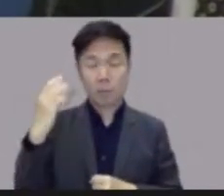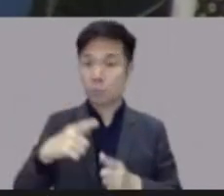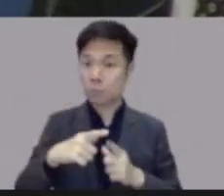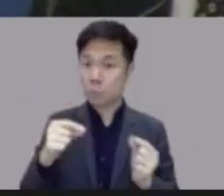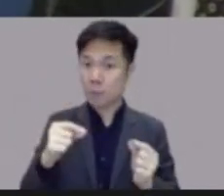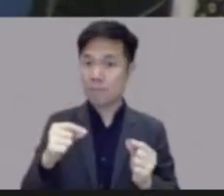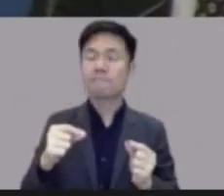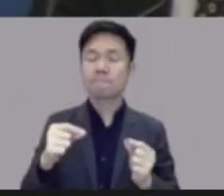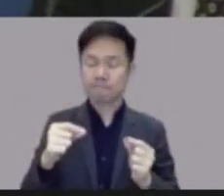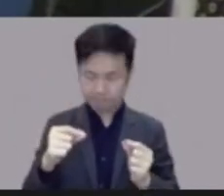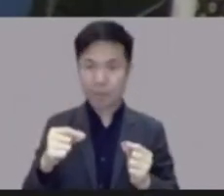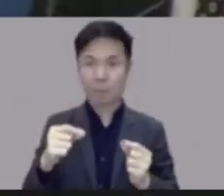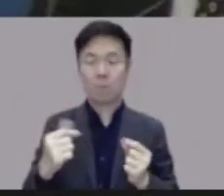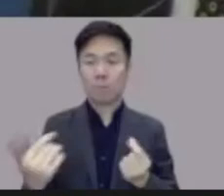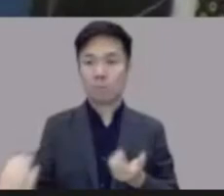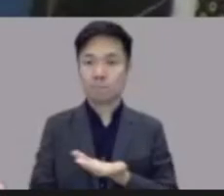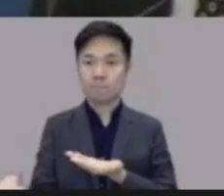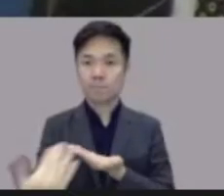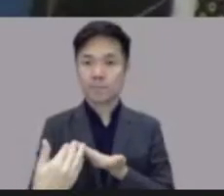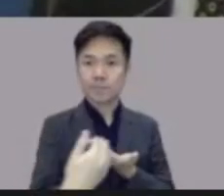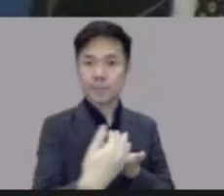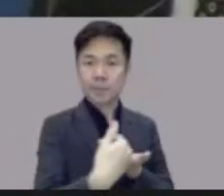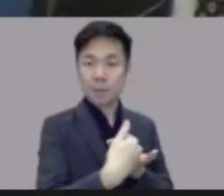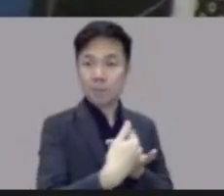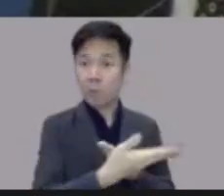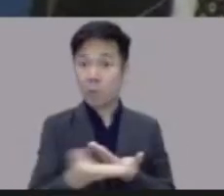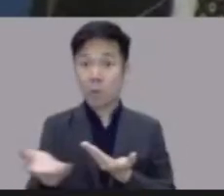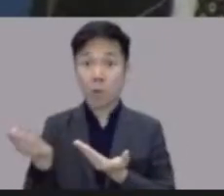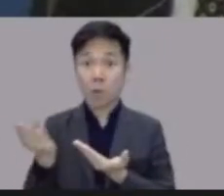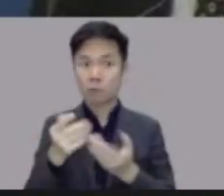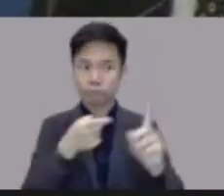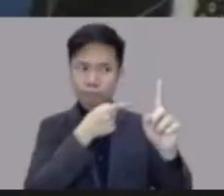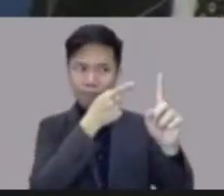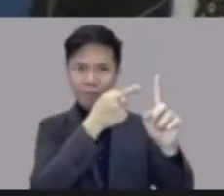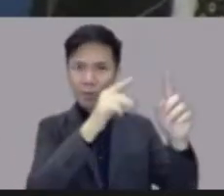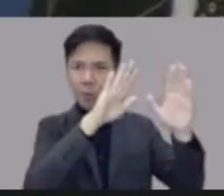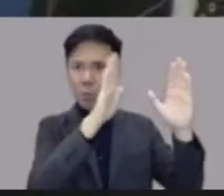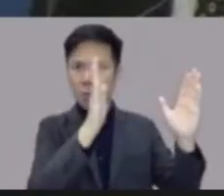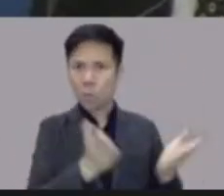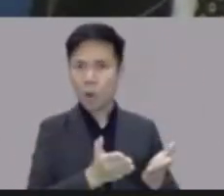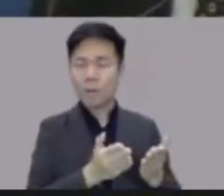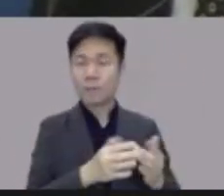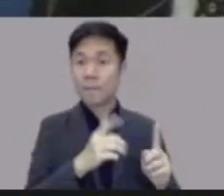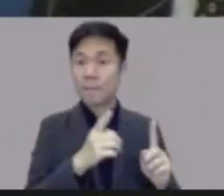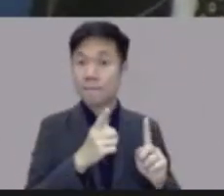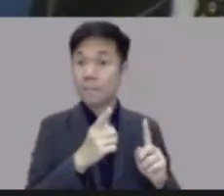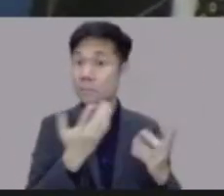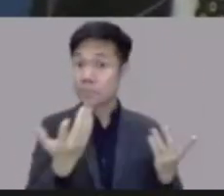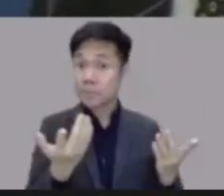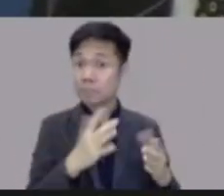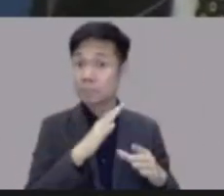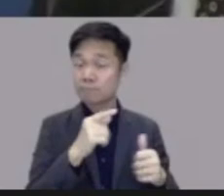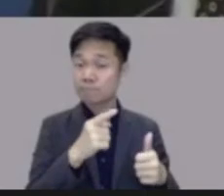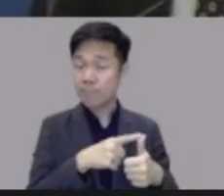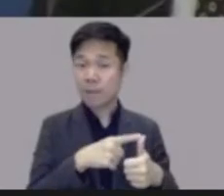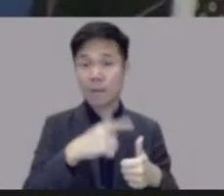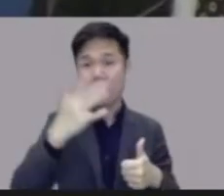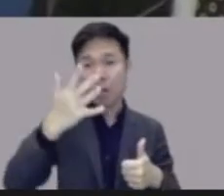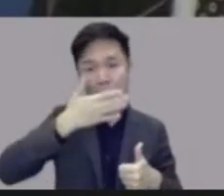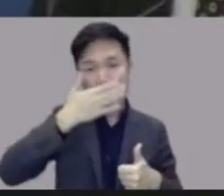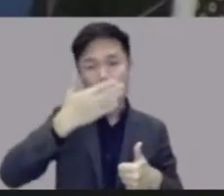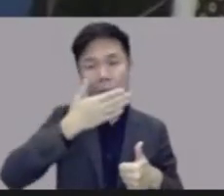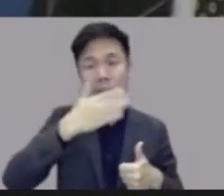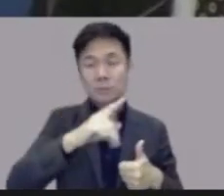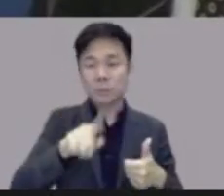cooperation in these common Global crop problems including on air pollution and pursue this via existing